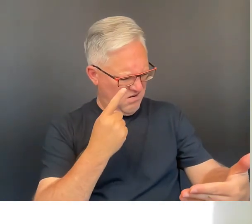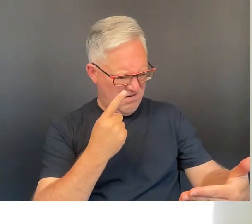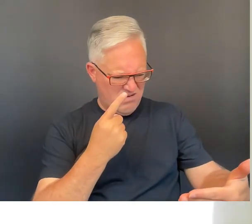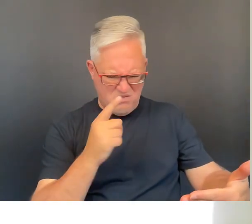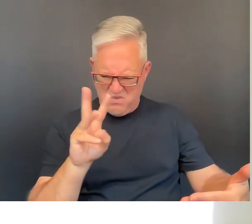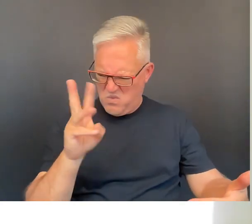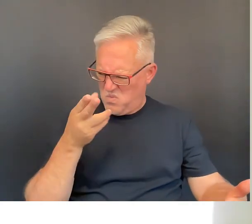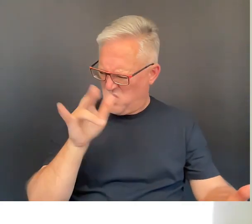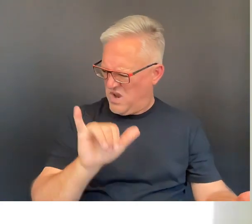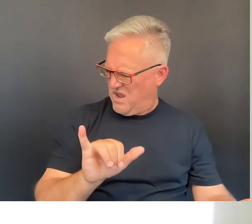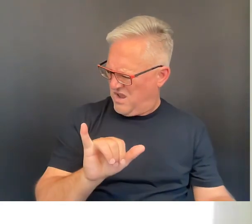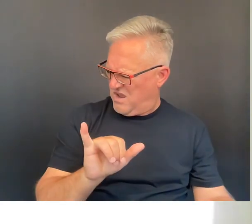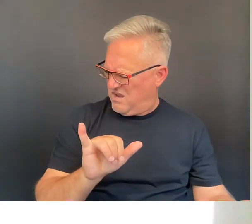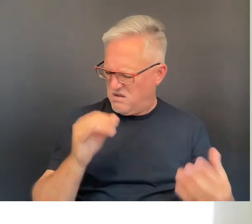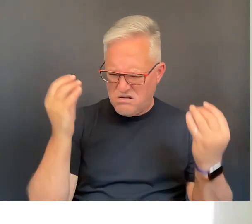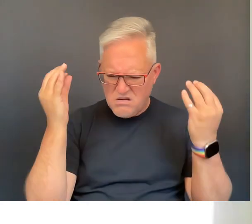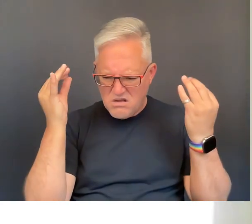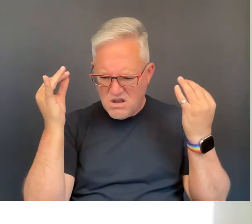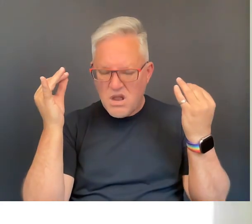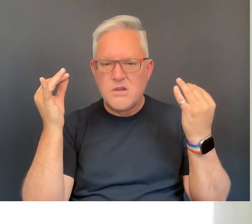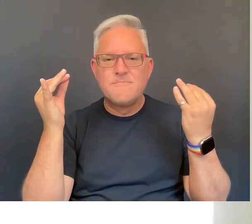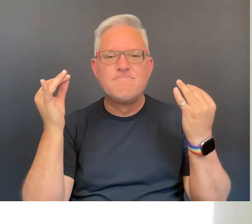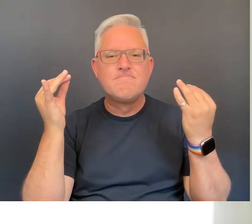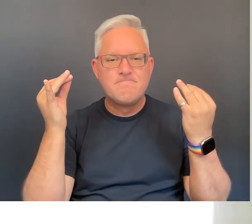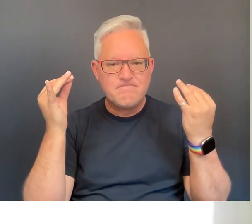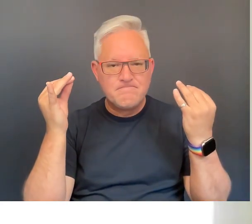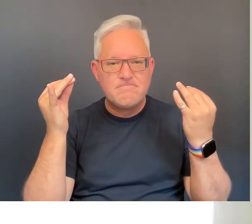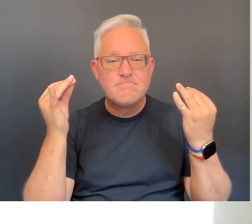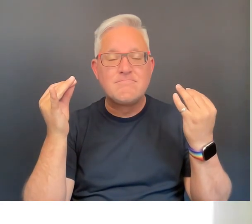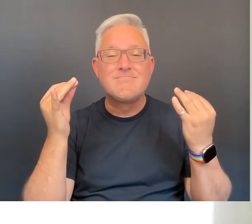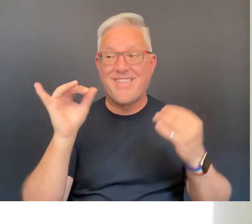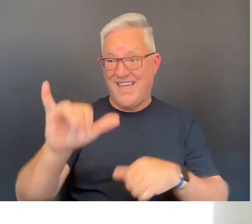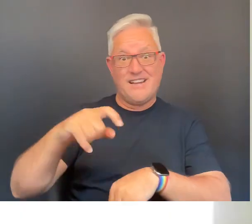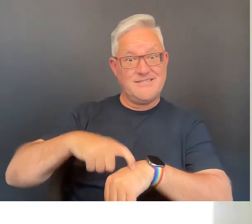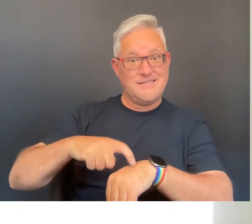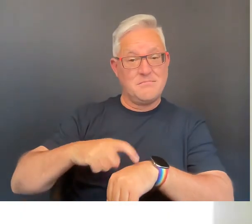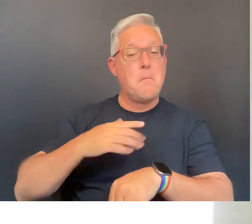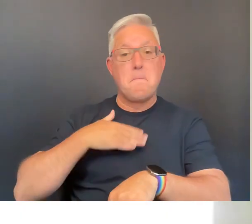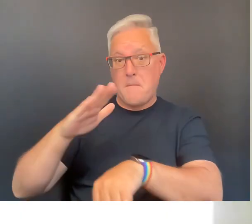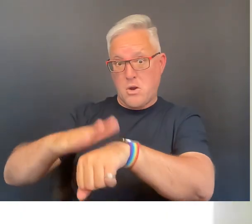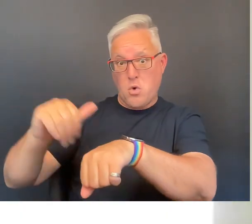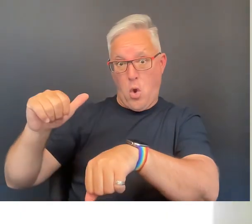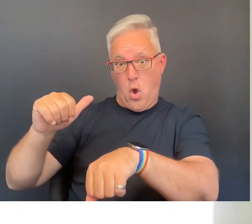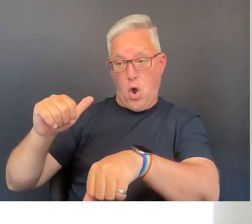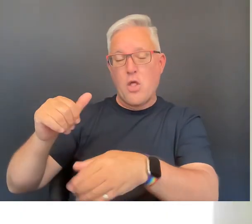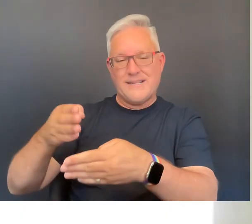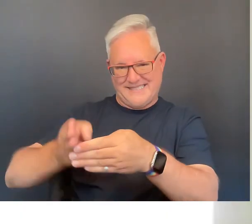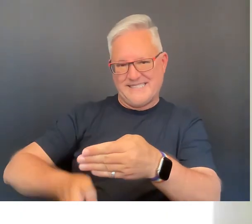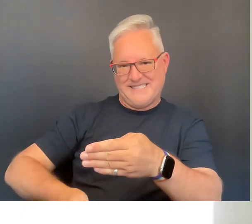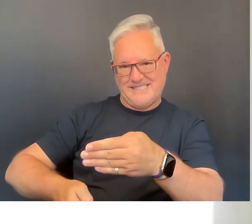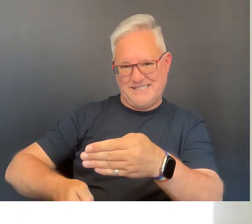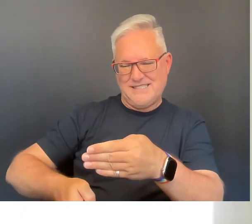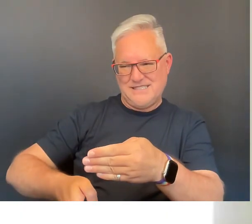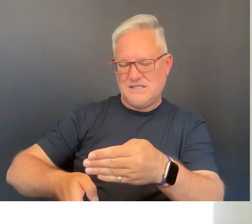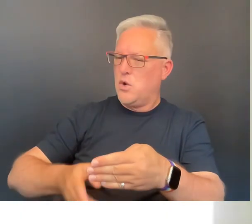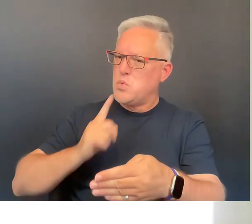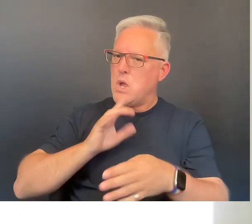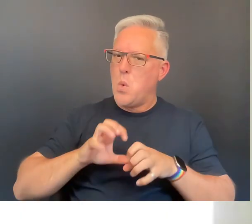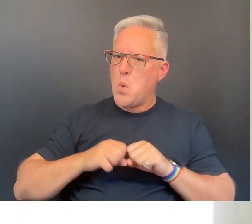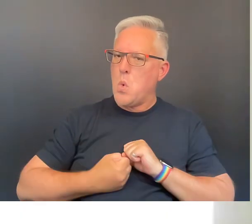I had just had a really hard end to a call for a variety of reasons.